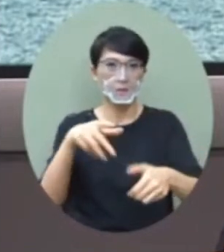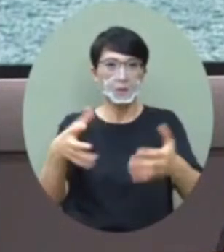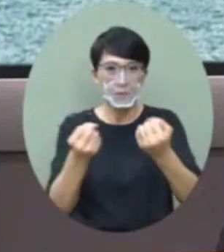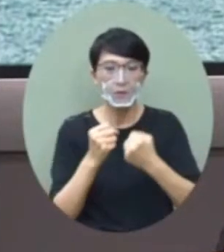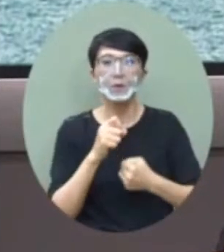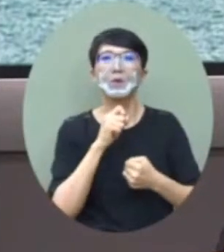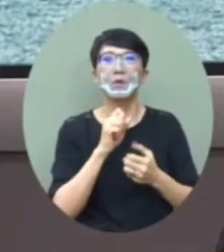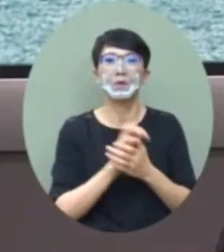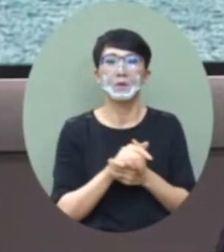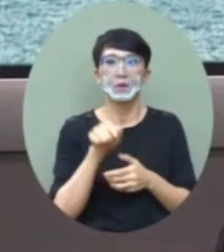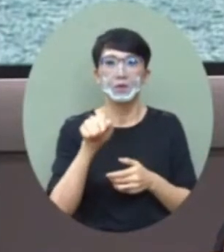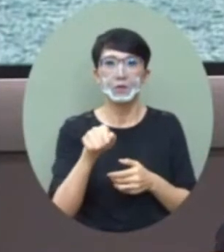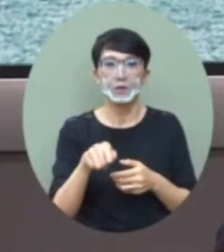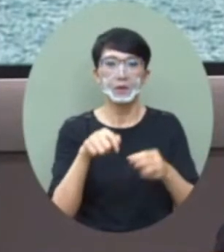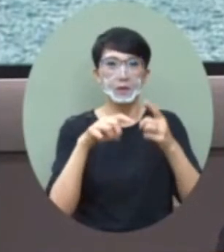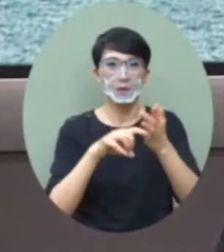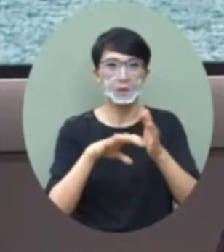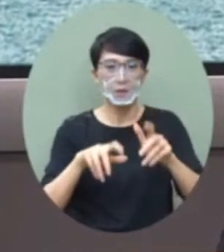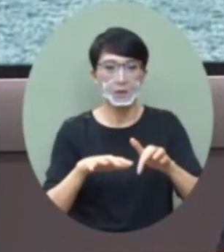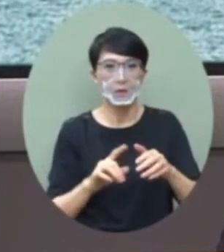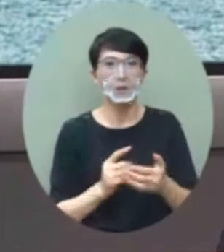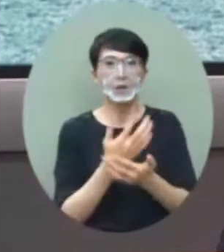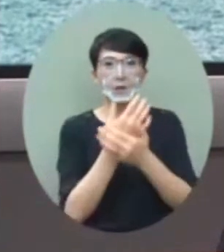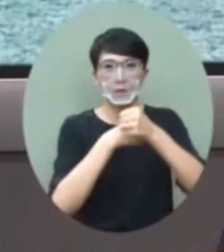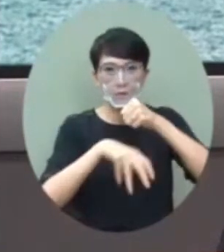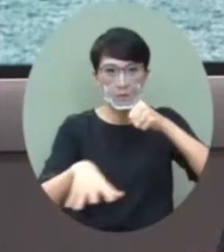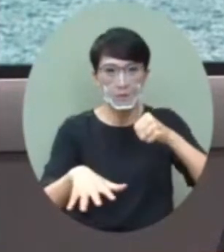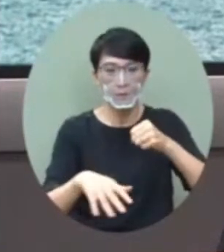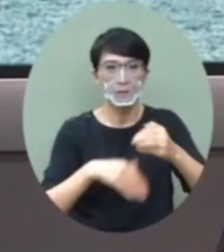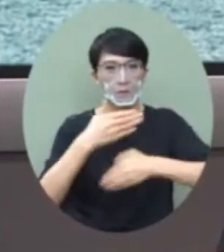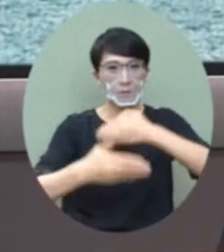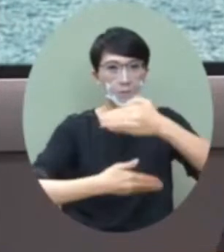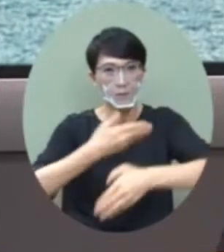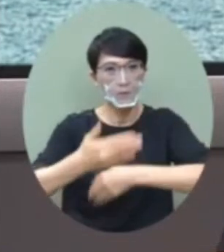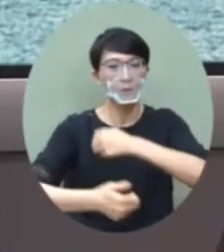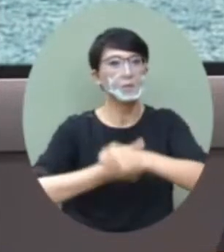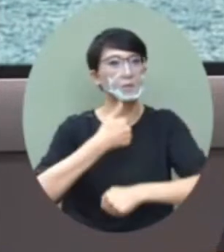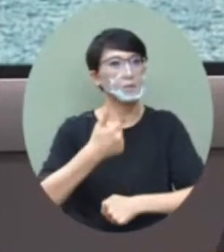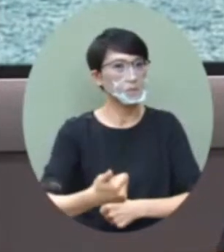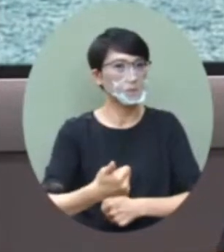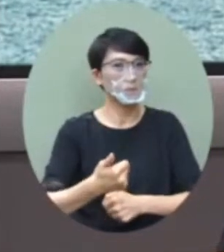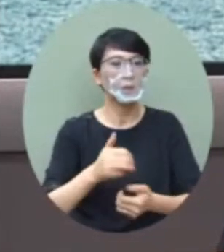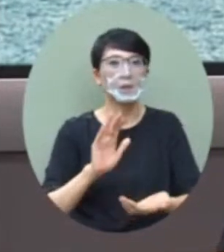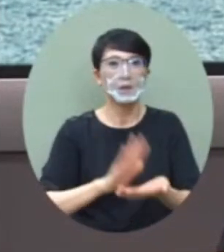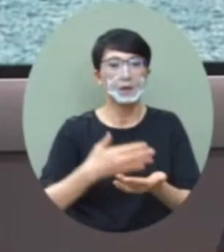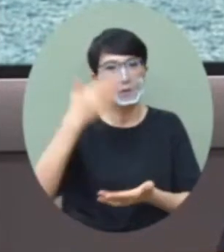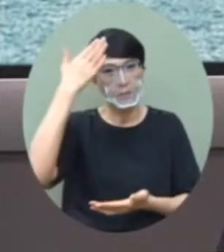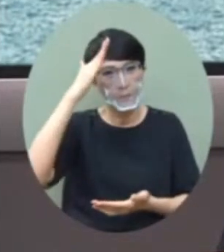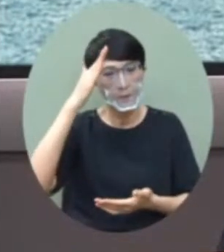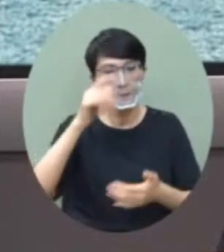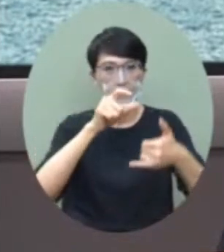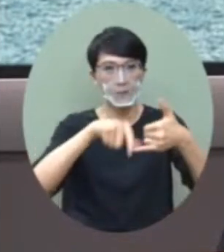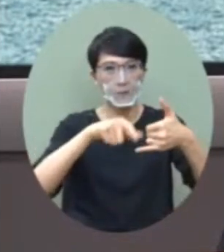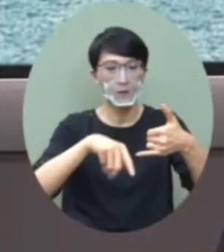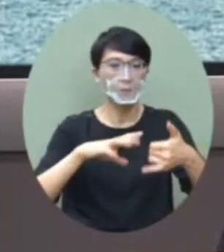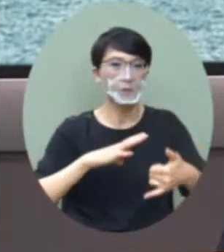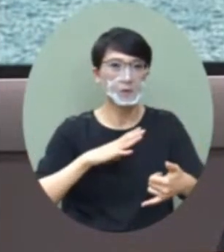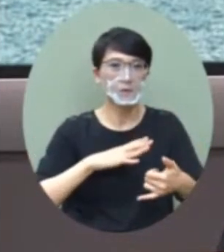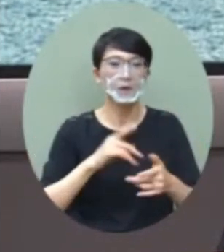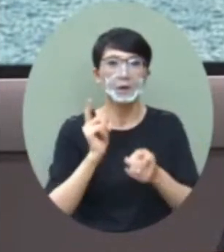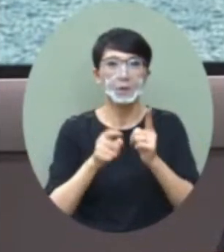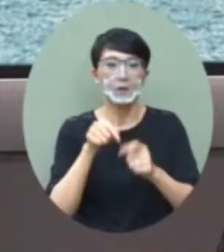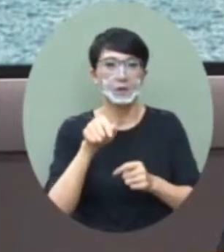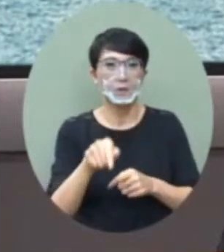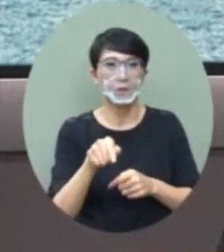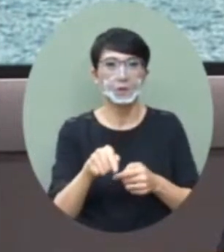use certain phone models, they had difficulties downloading the isolation order. We improved the situation